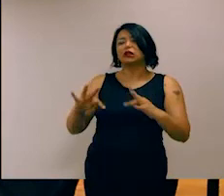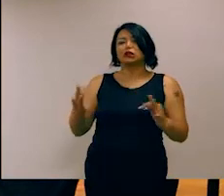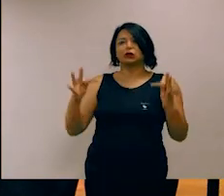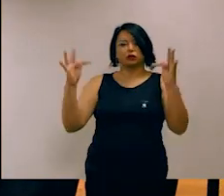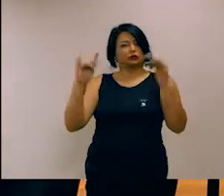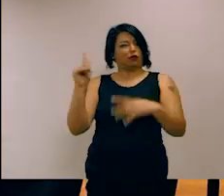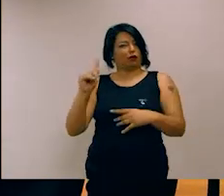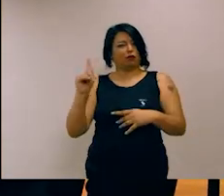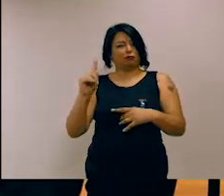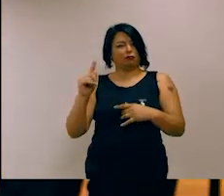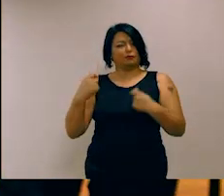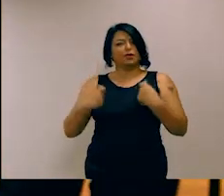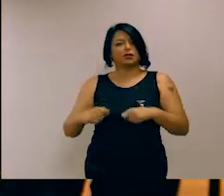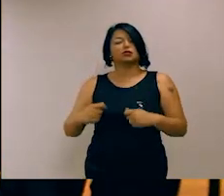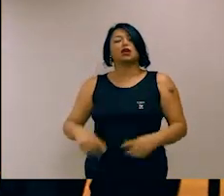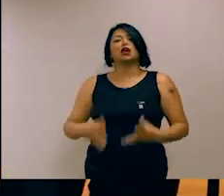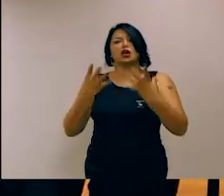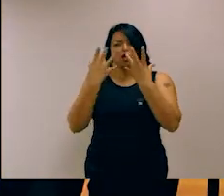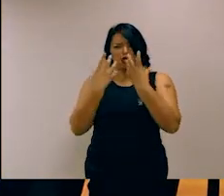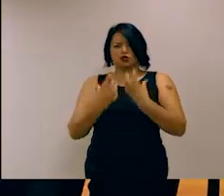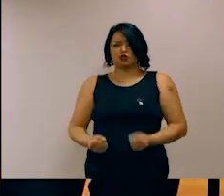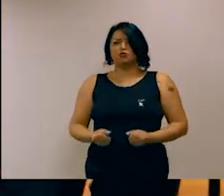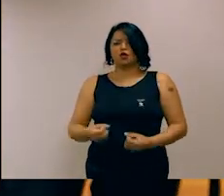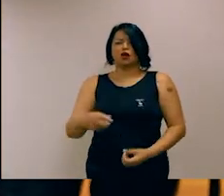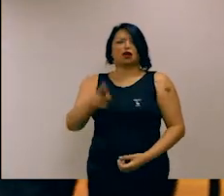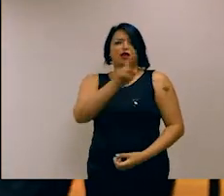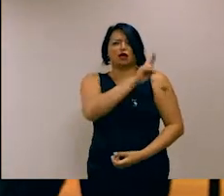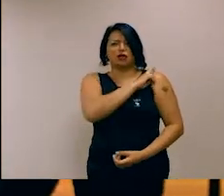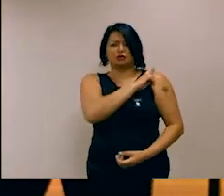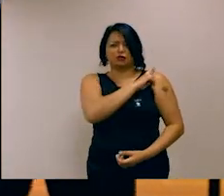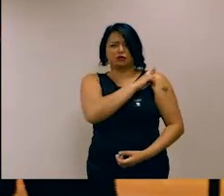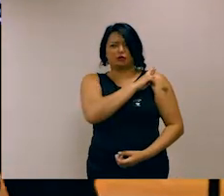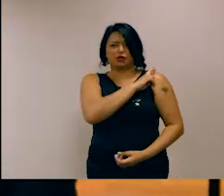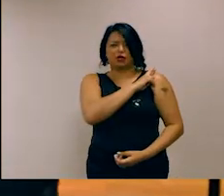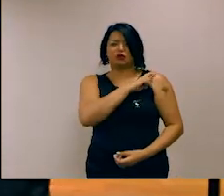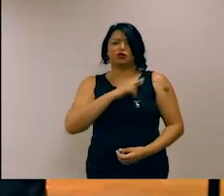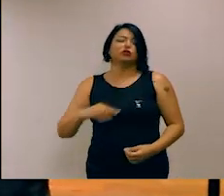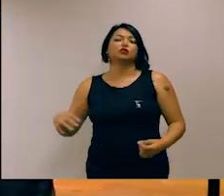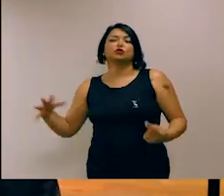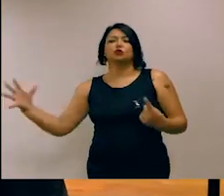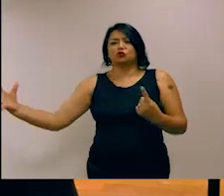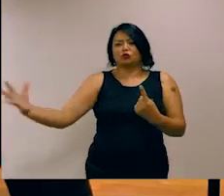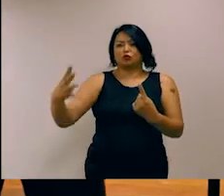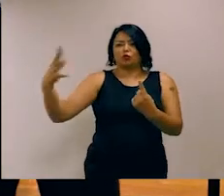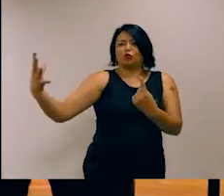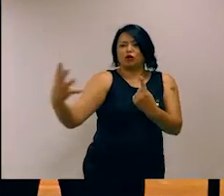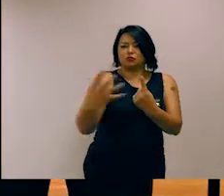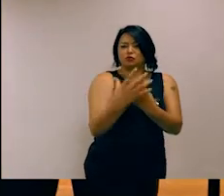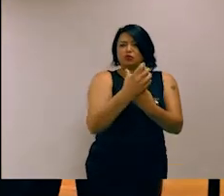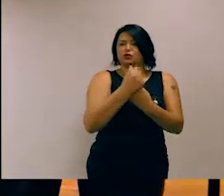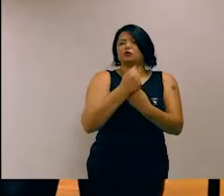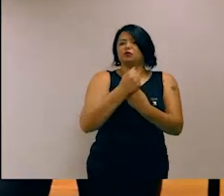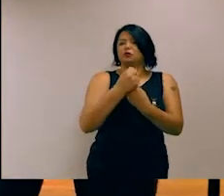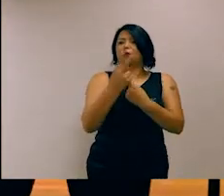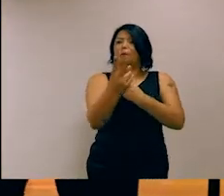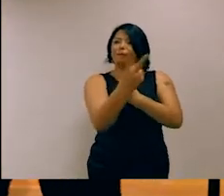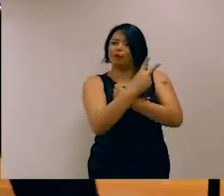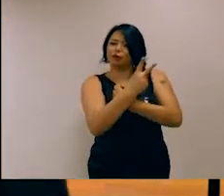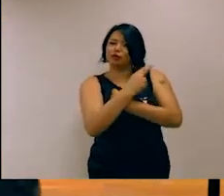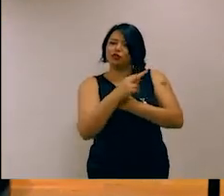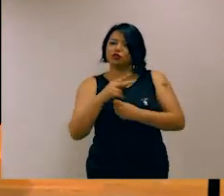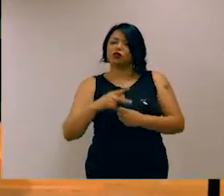be seen only in the technical bias, but also the responsibility of the ones who